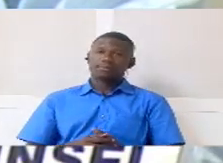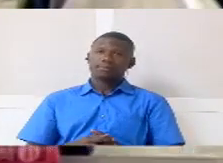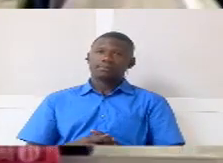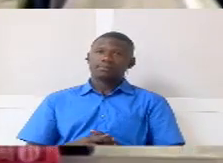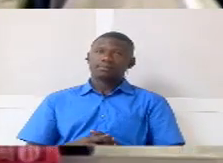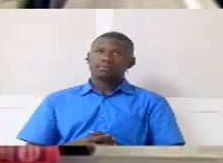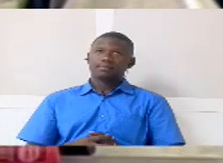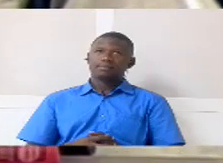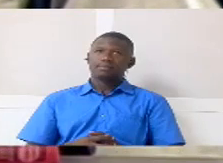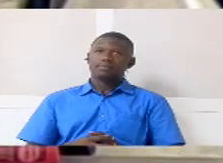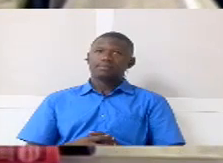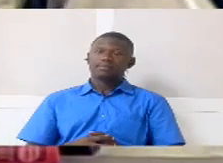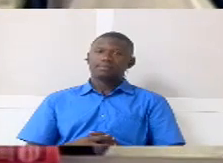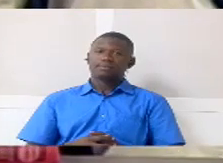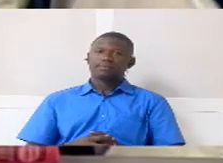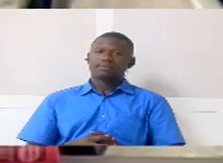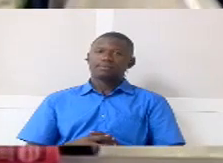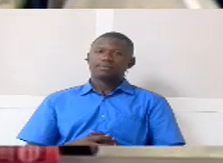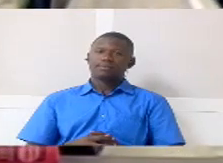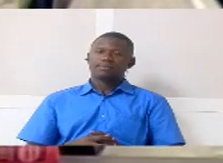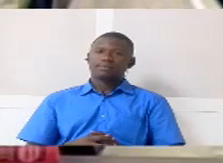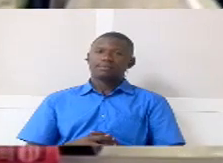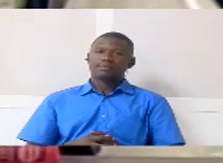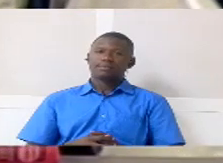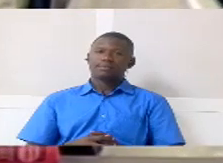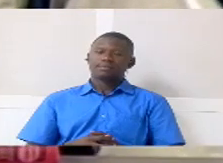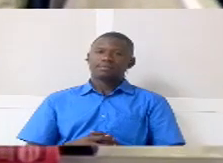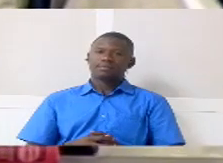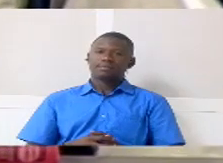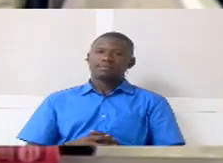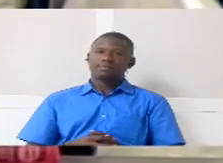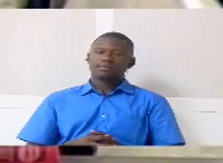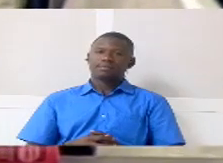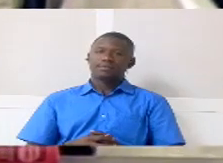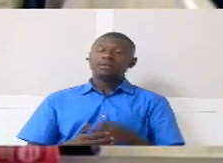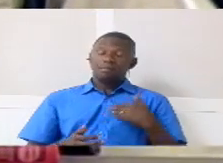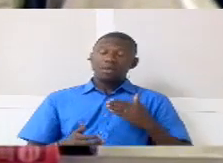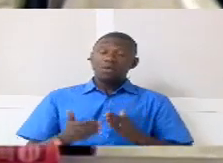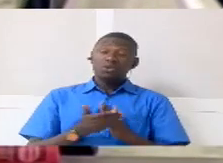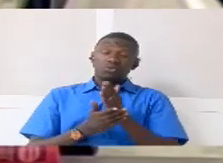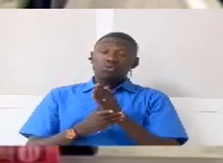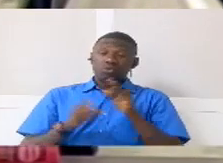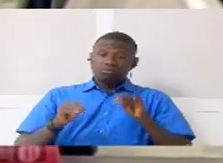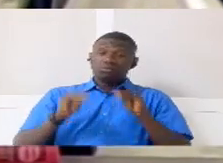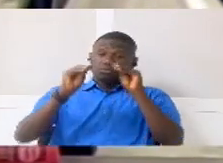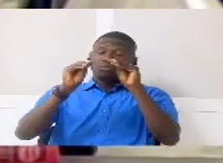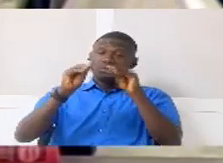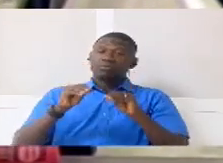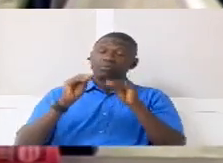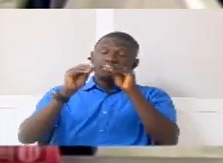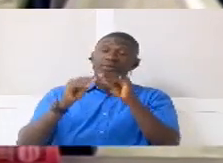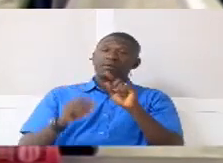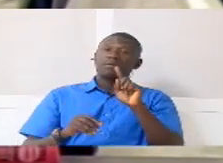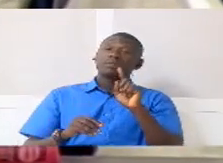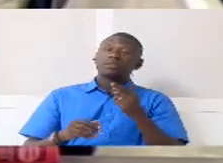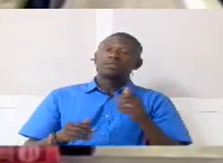bundala. Jarda tambira ni promotion le la ngakuma se kabirin kopul. I went through promotions beginning with